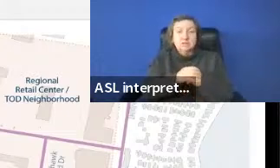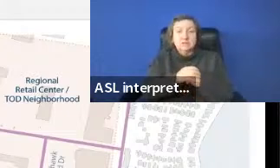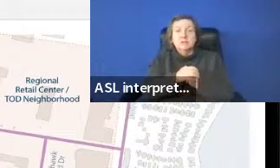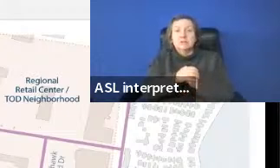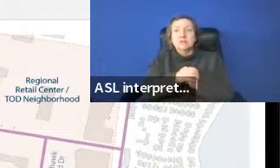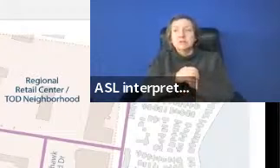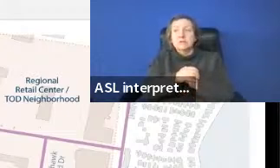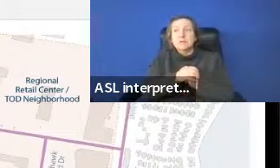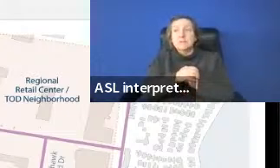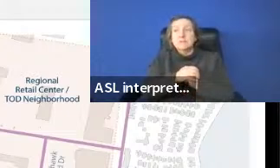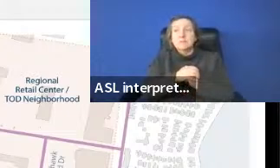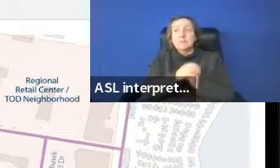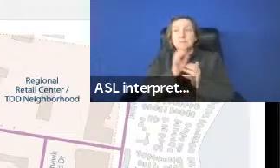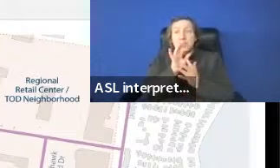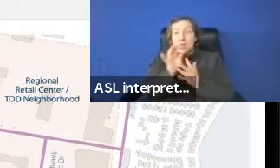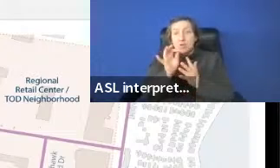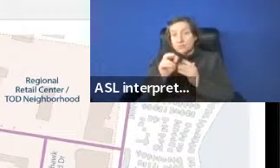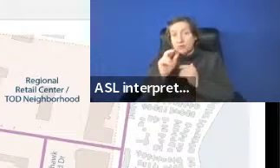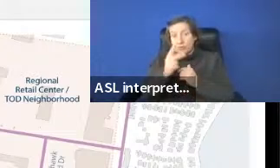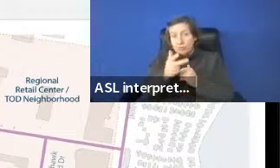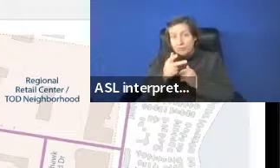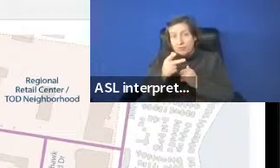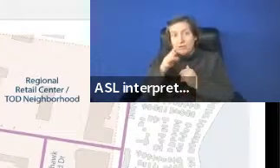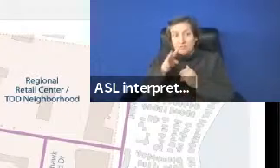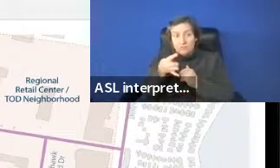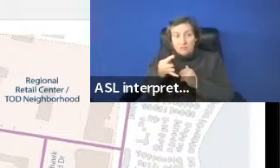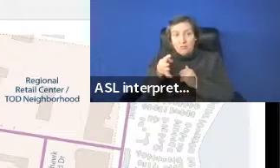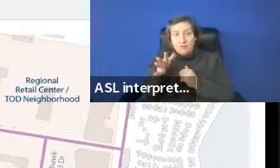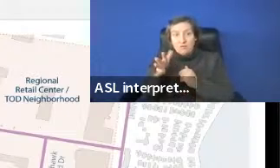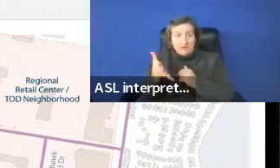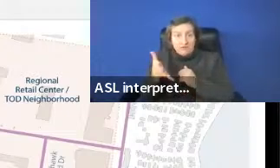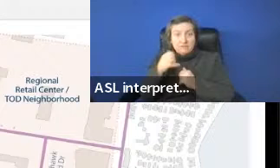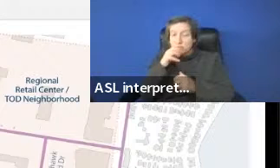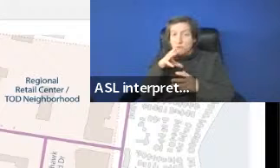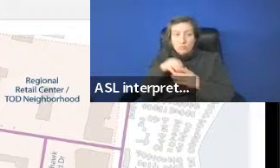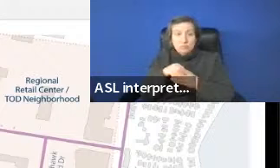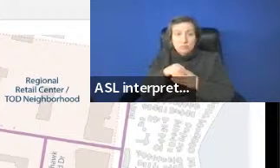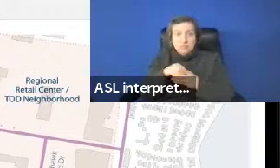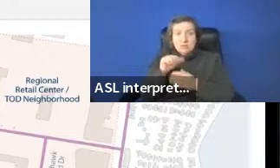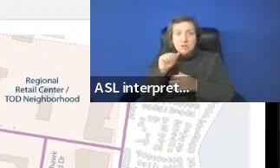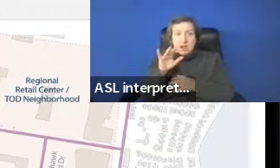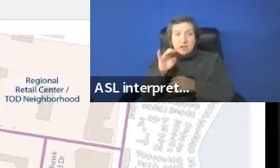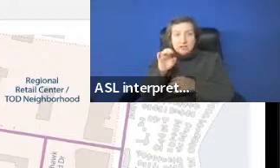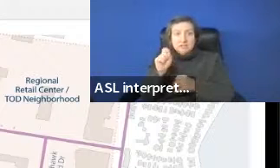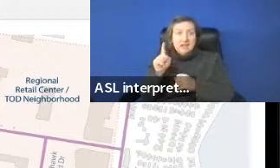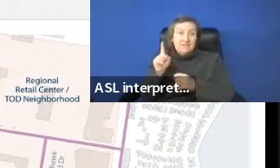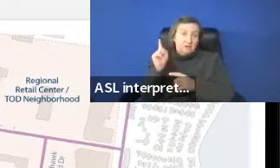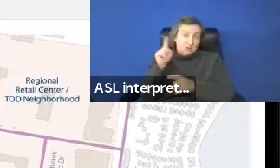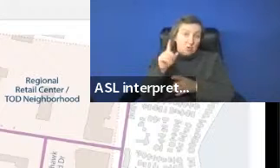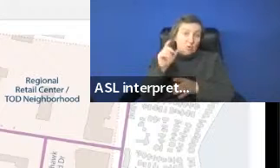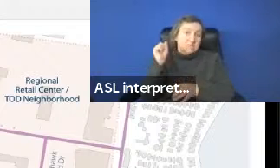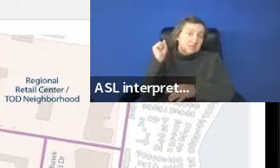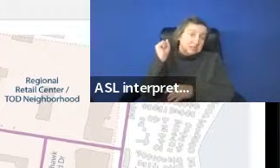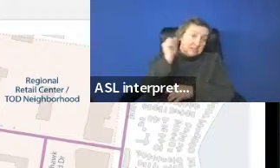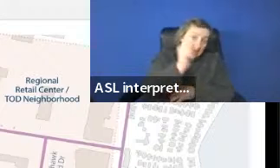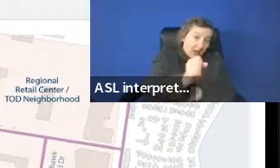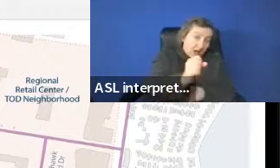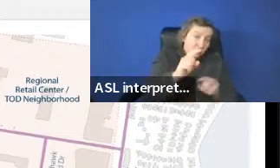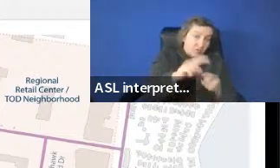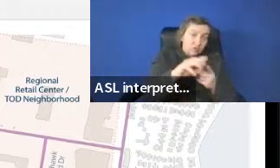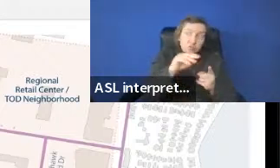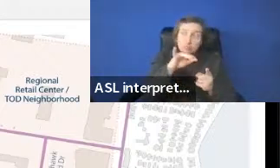options 3, 4, and 5 don't include any access. We got to go all the way south to Marine